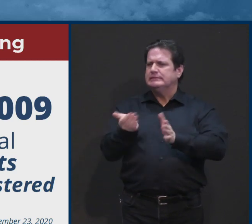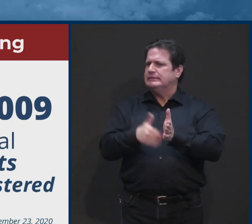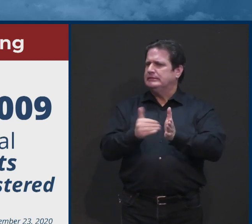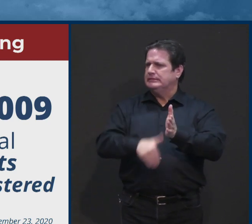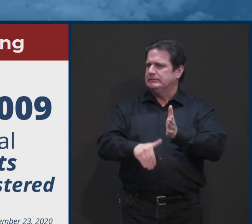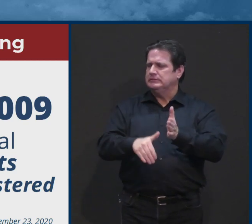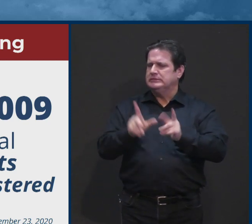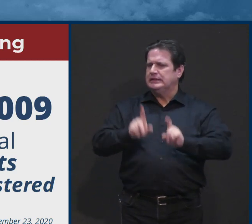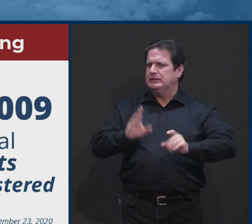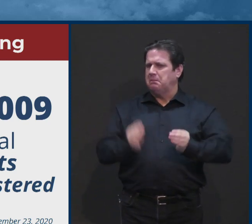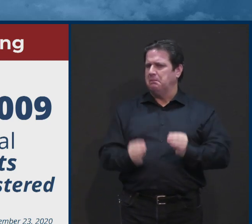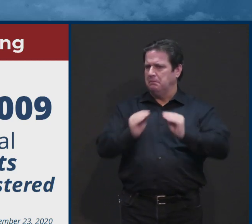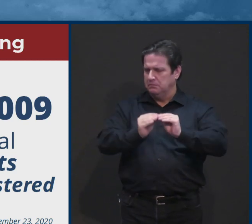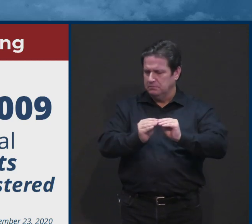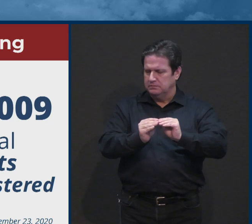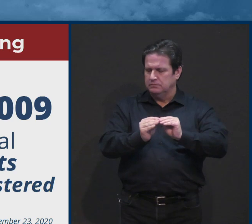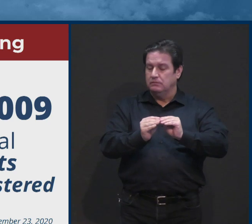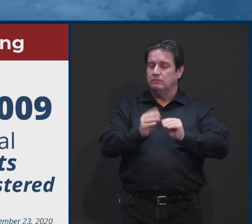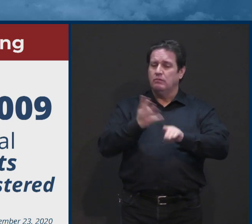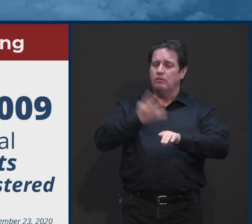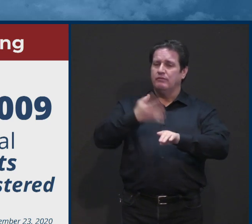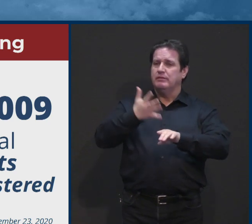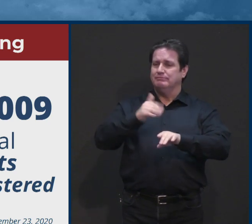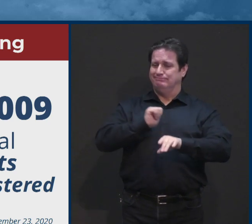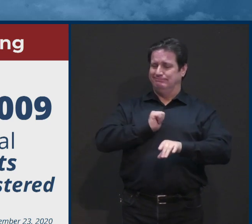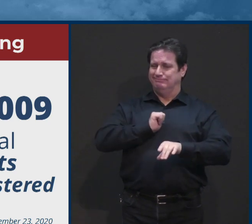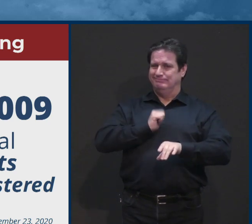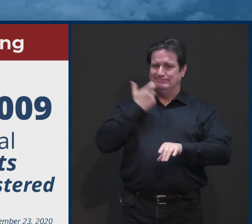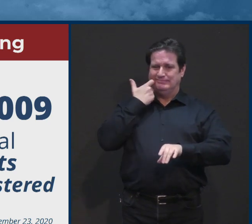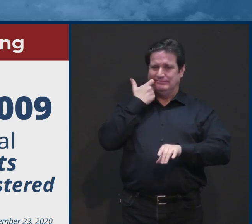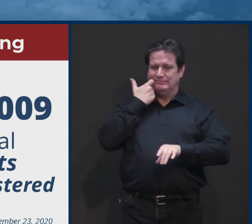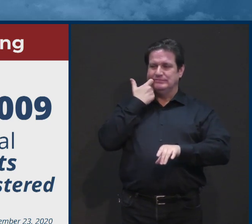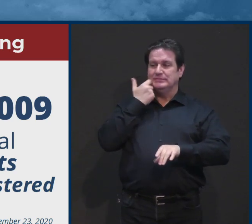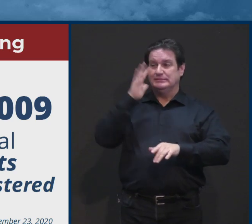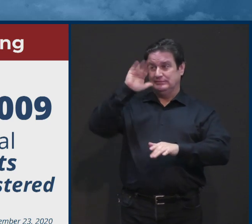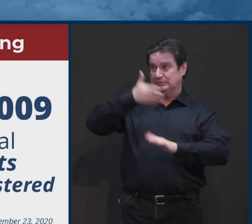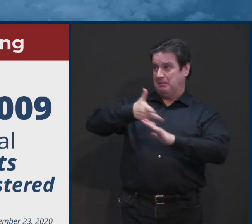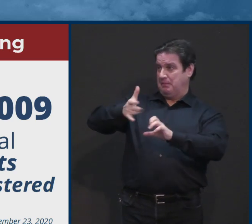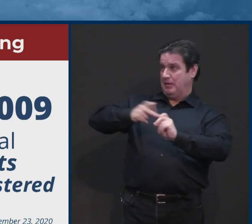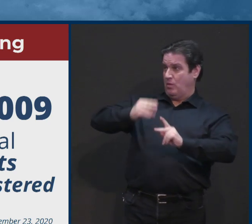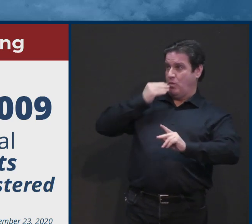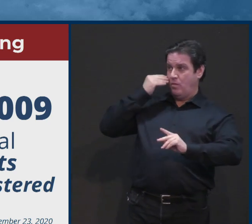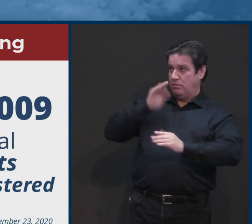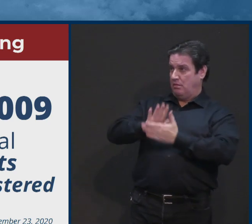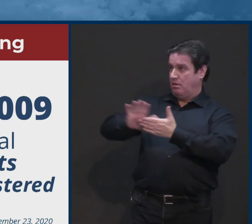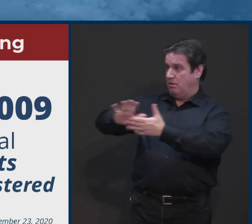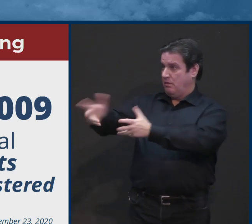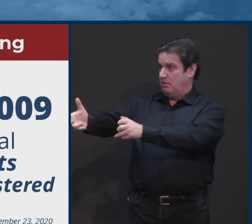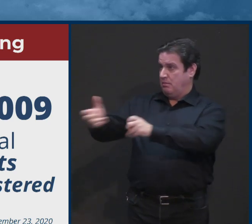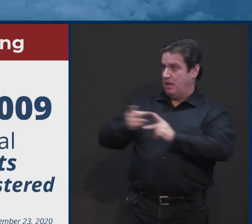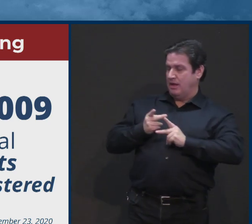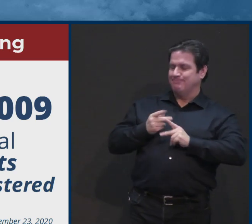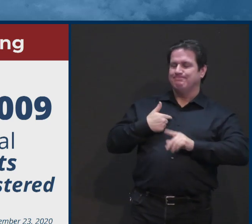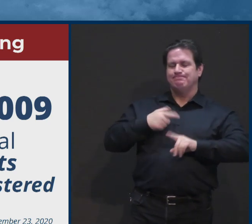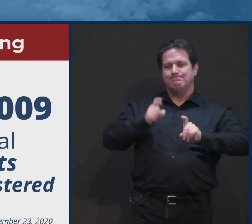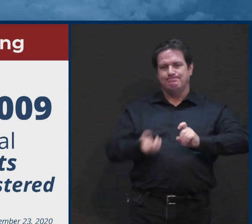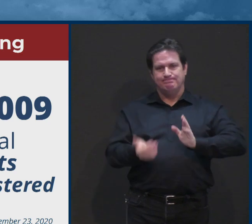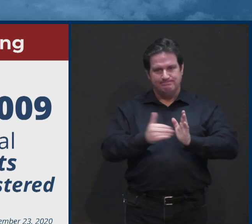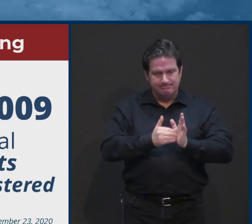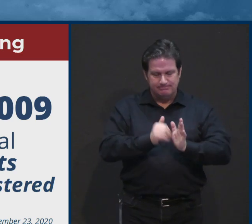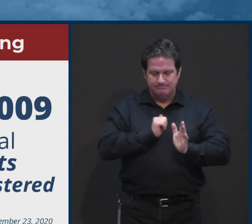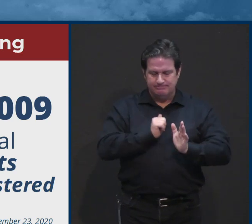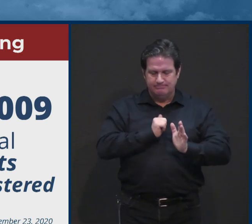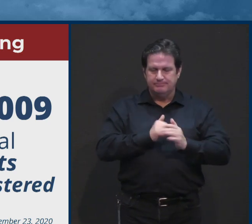I guess, the 4th or 5th time with my sons coming back home and they got tested as